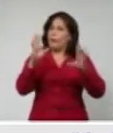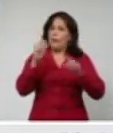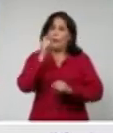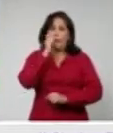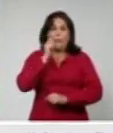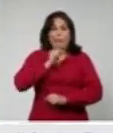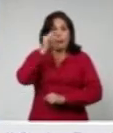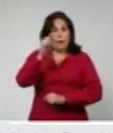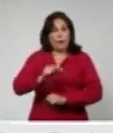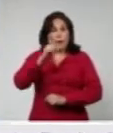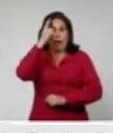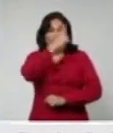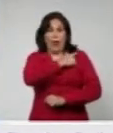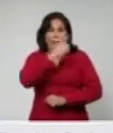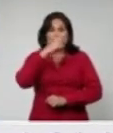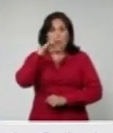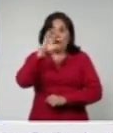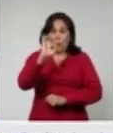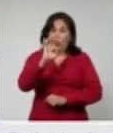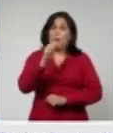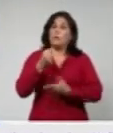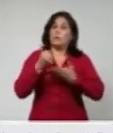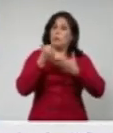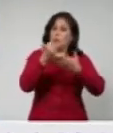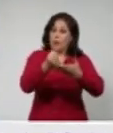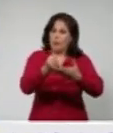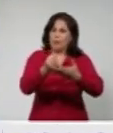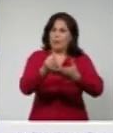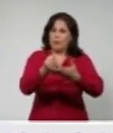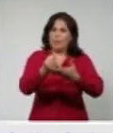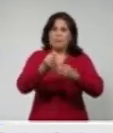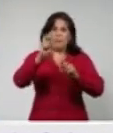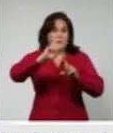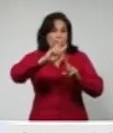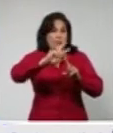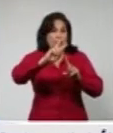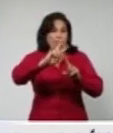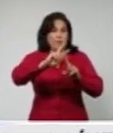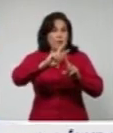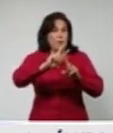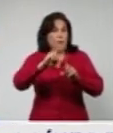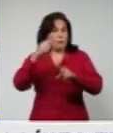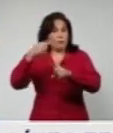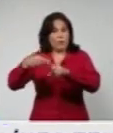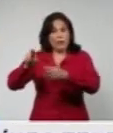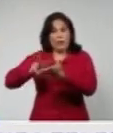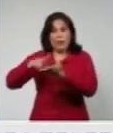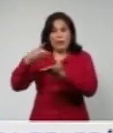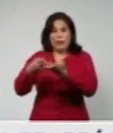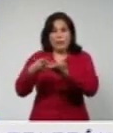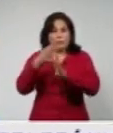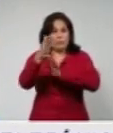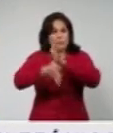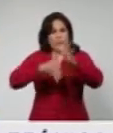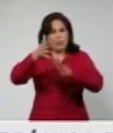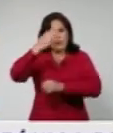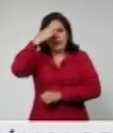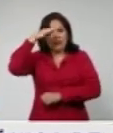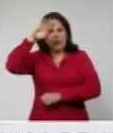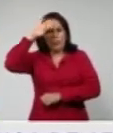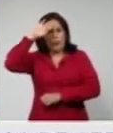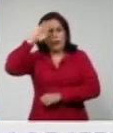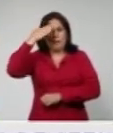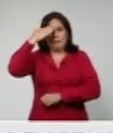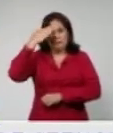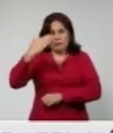Good morning to all of those who make this broadcast possible. To Lázaro, to